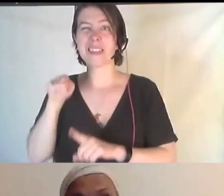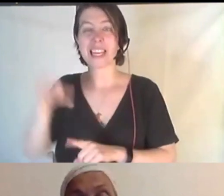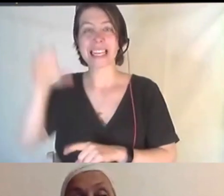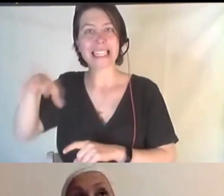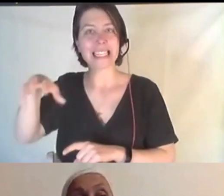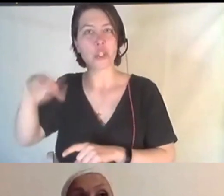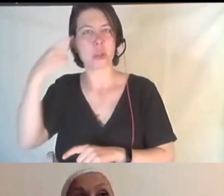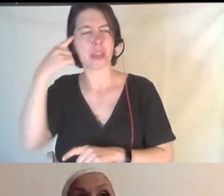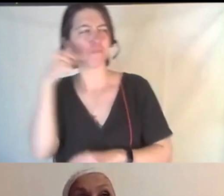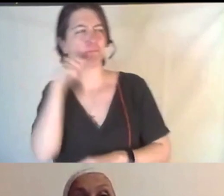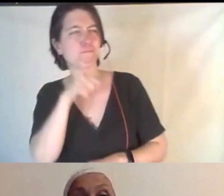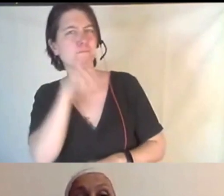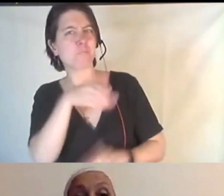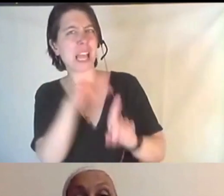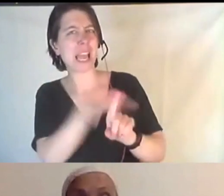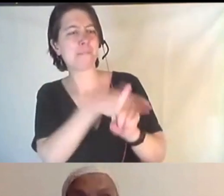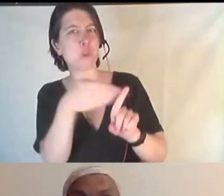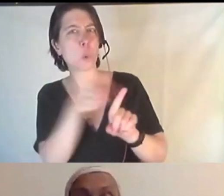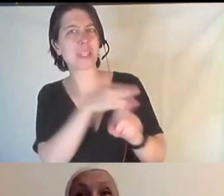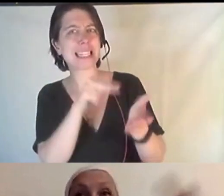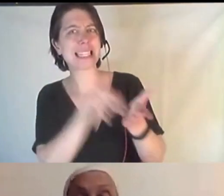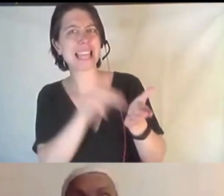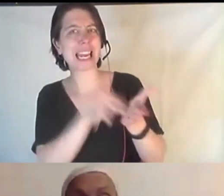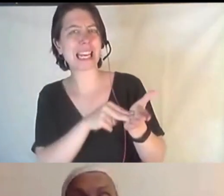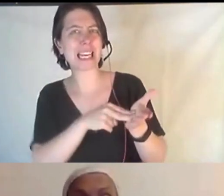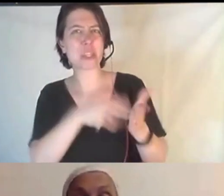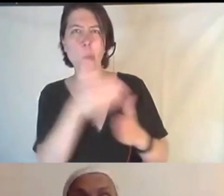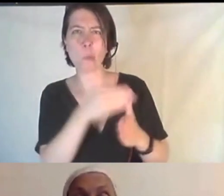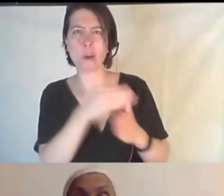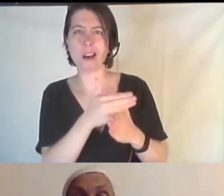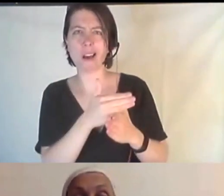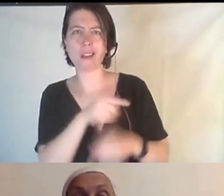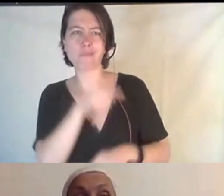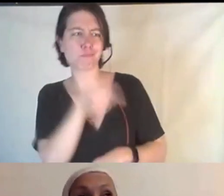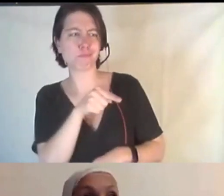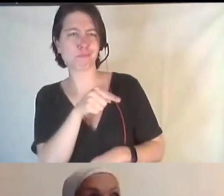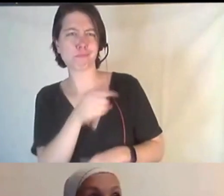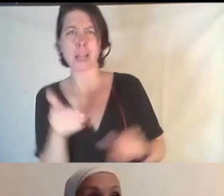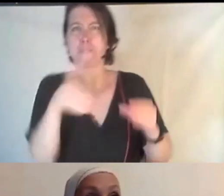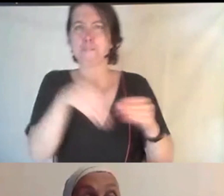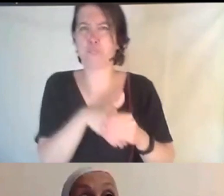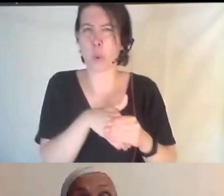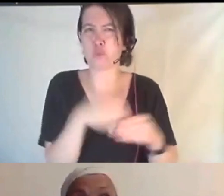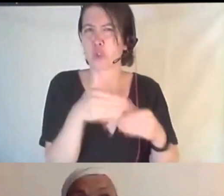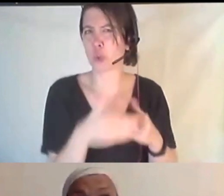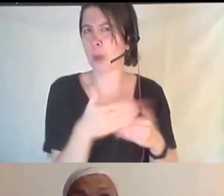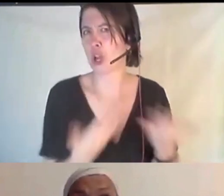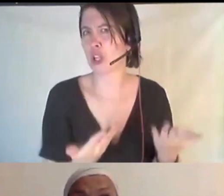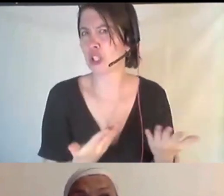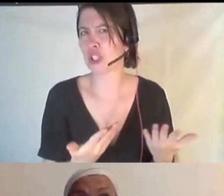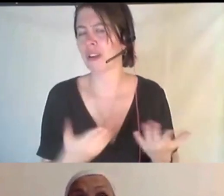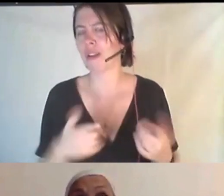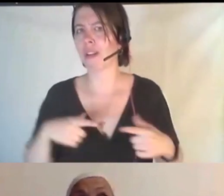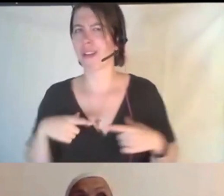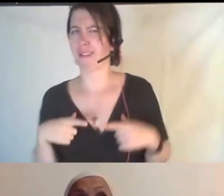something to kind of, I'm too involved. I think there's an uncomfortableness around that, which is really, really frustrating,